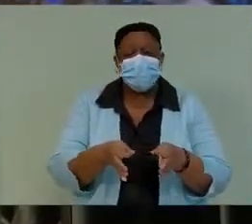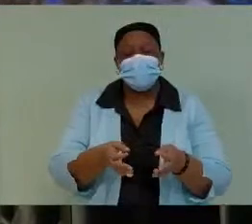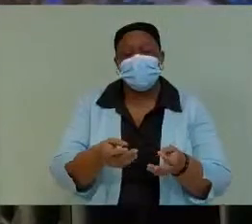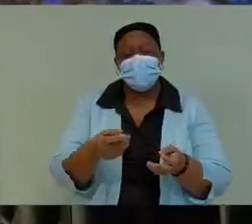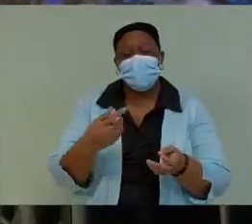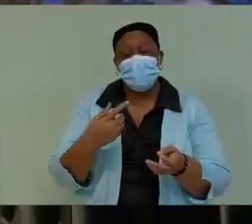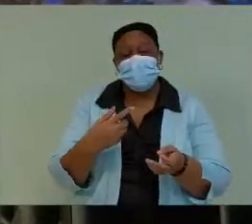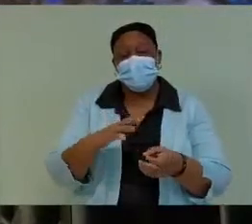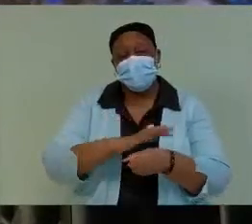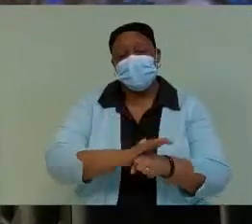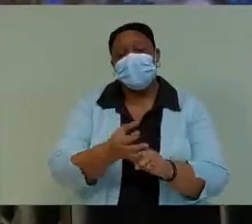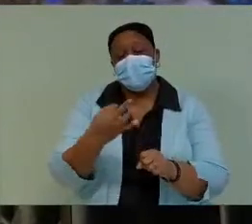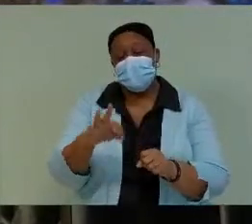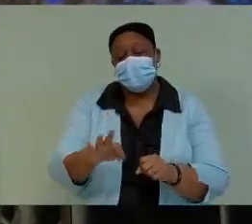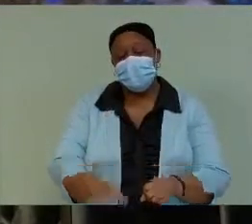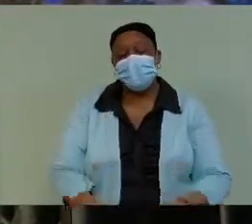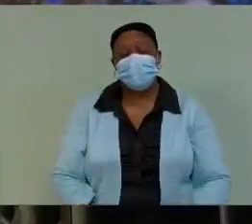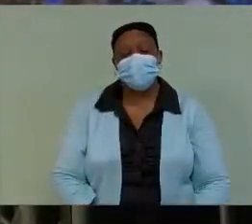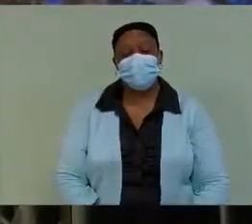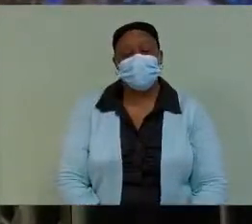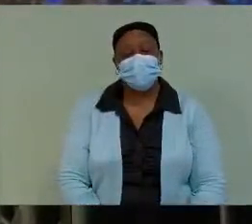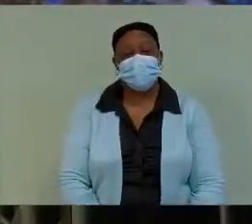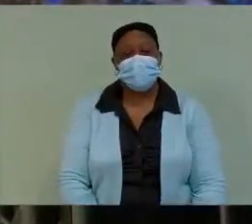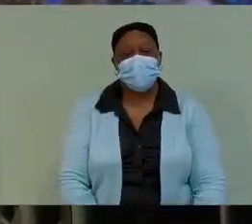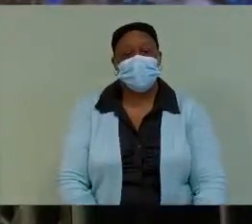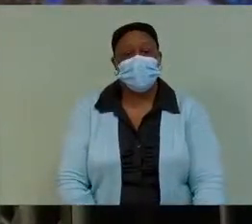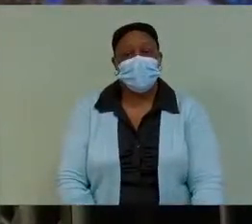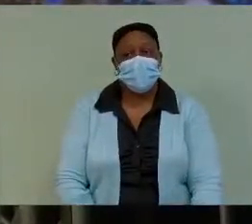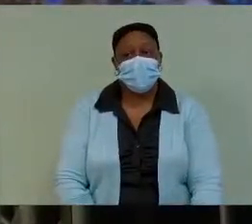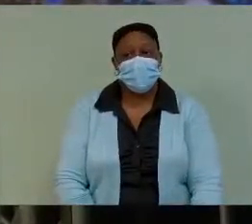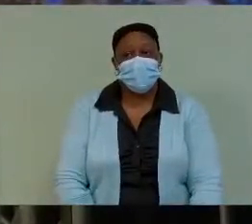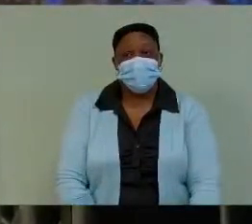managing the COVID-19